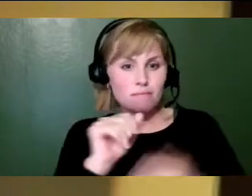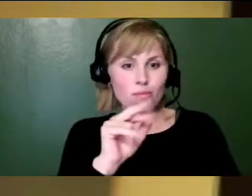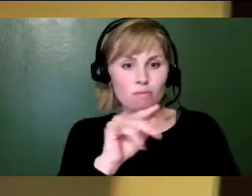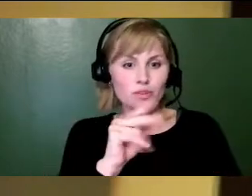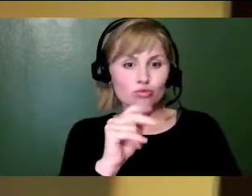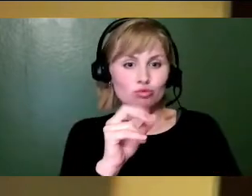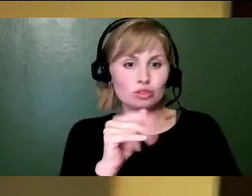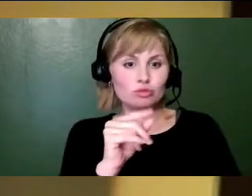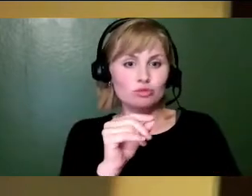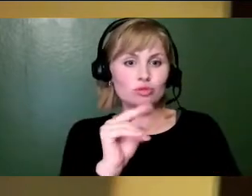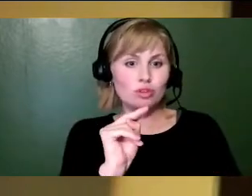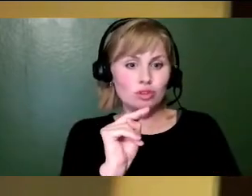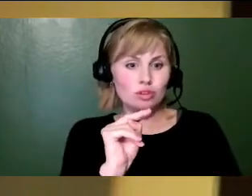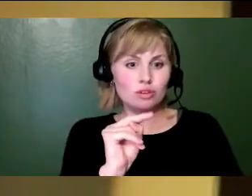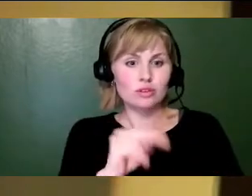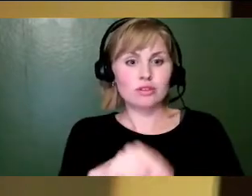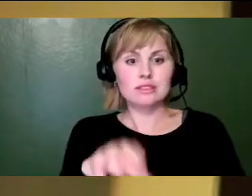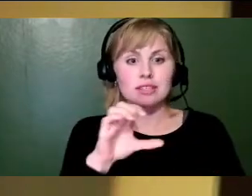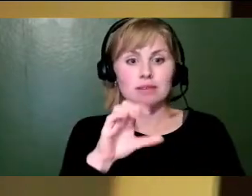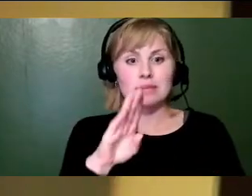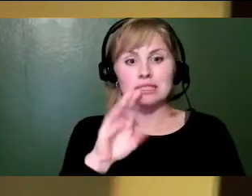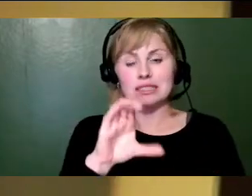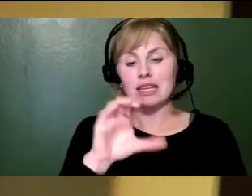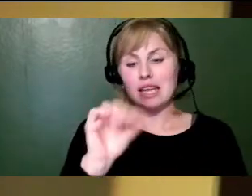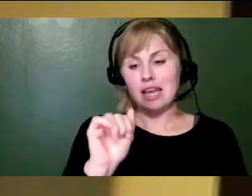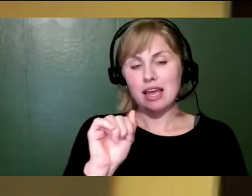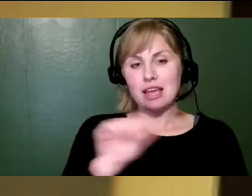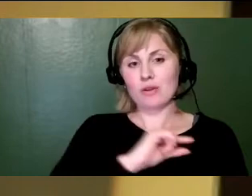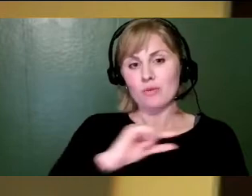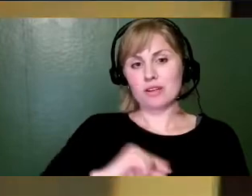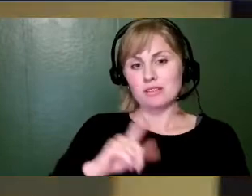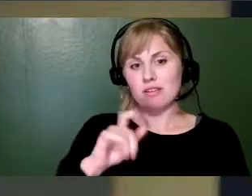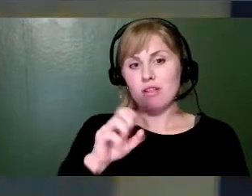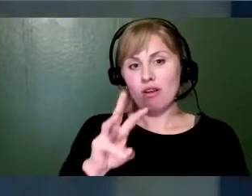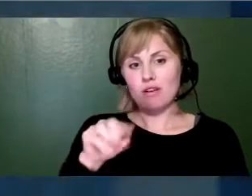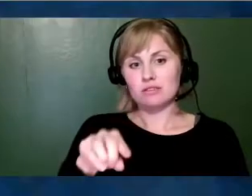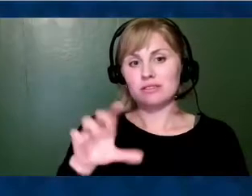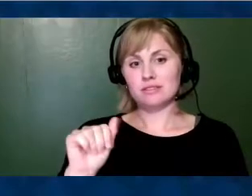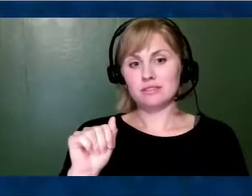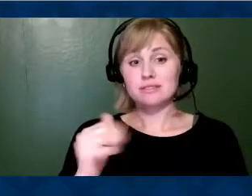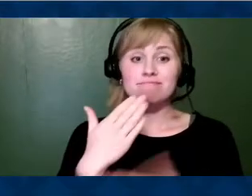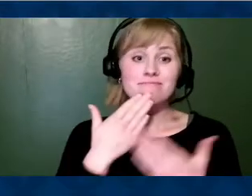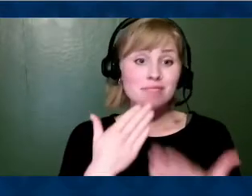cjca.queenslaw.ca. Thanks for listening. I hope you've enjoyed your homecoming.